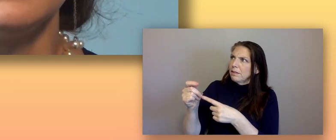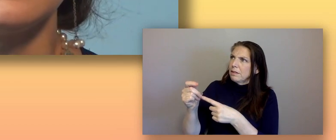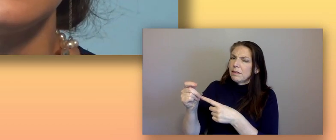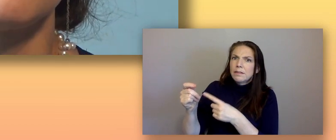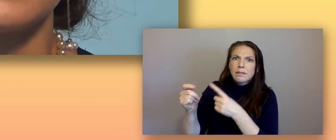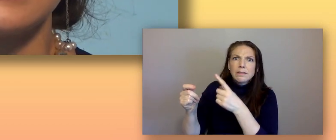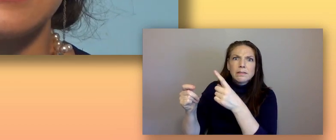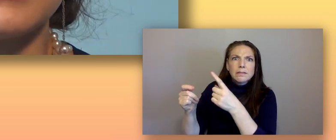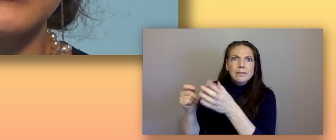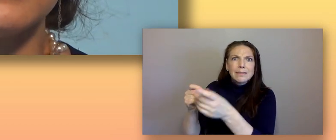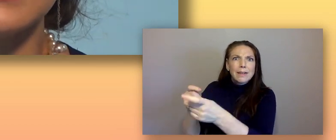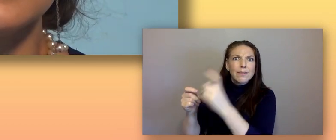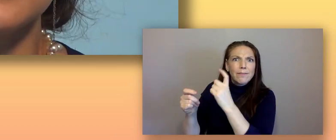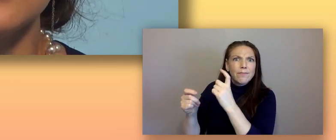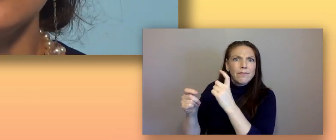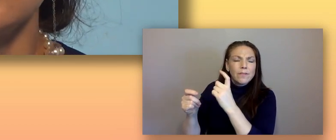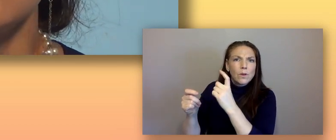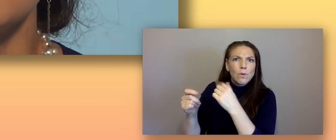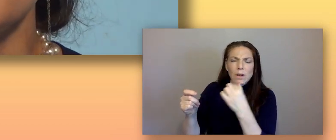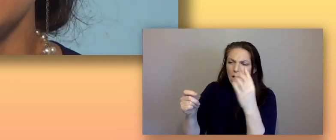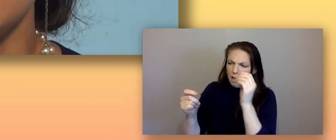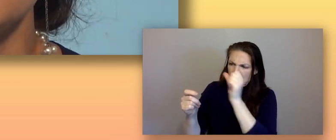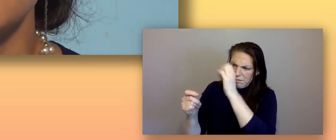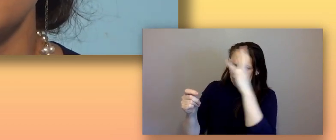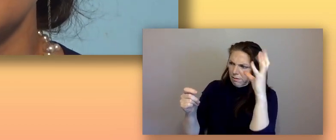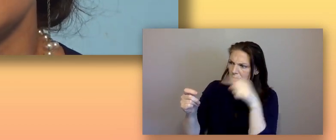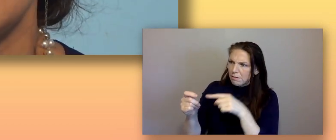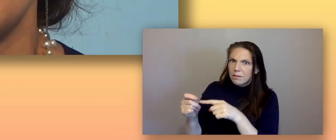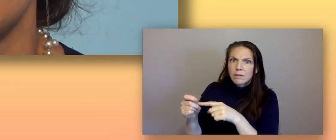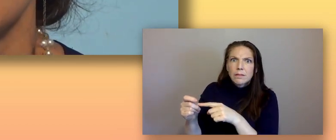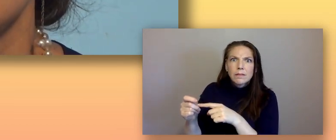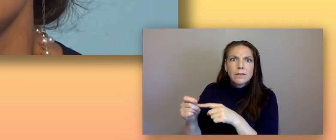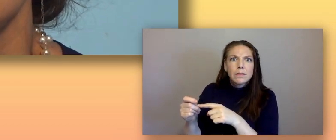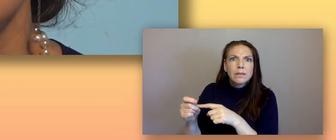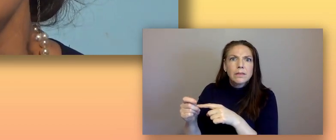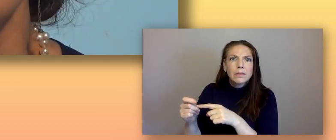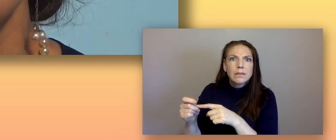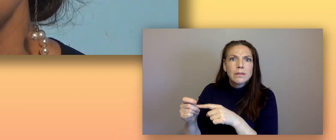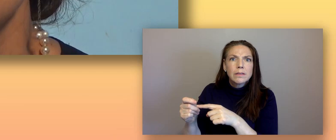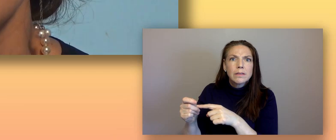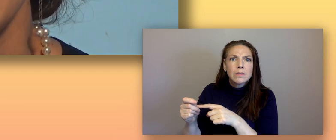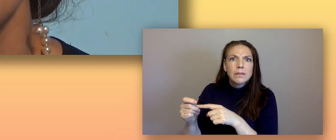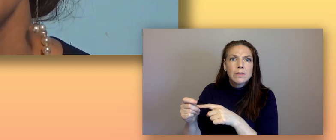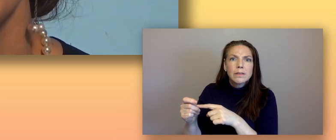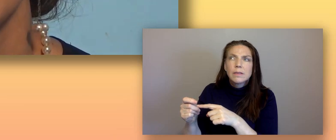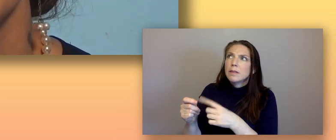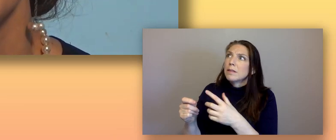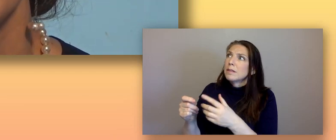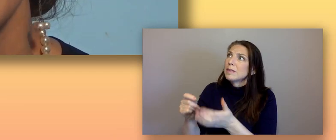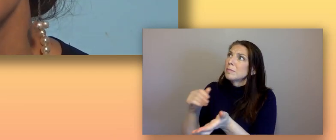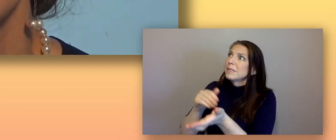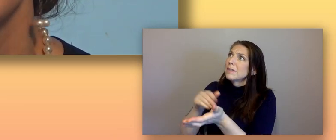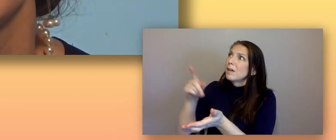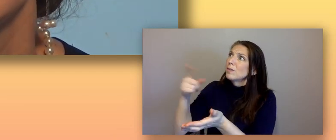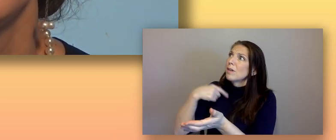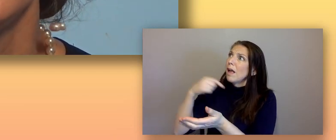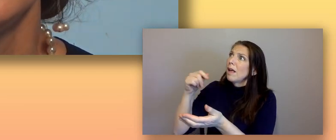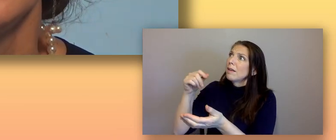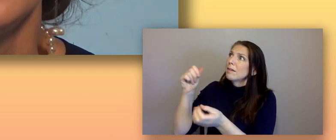them if they gave it to us or if we conjured it from the ether. Perhaps we conjured